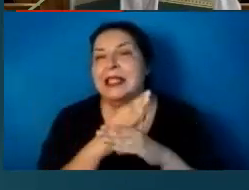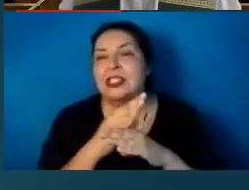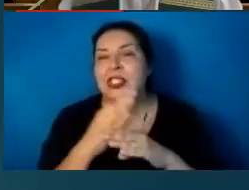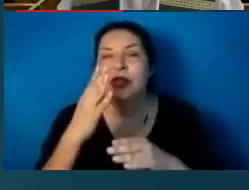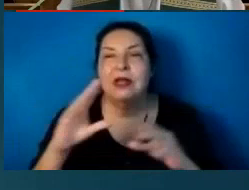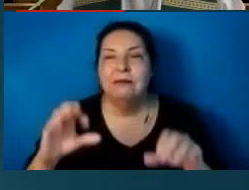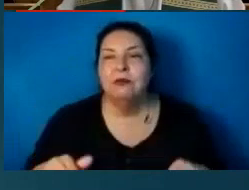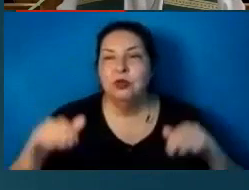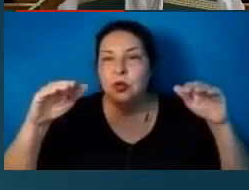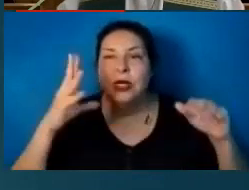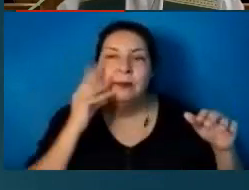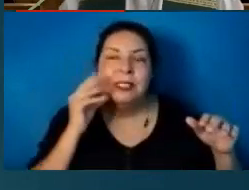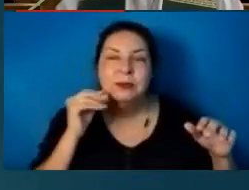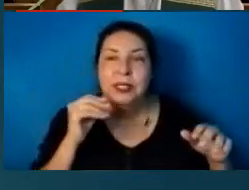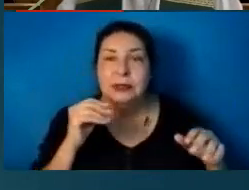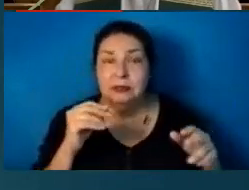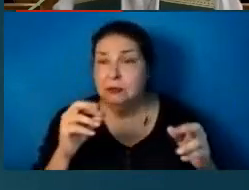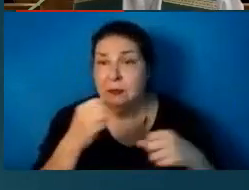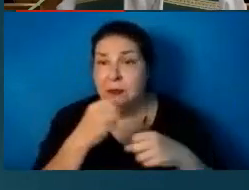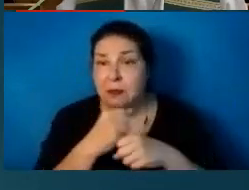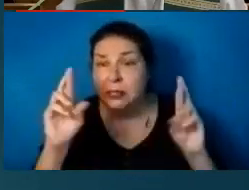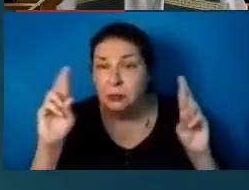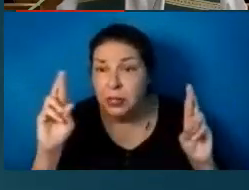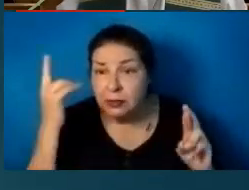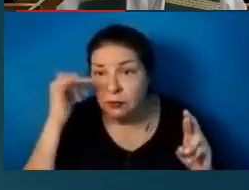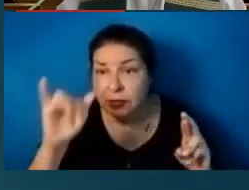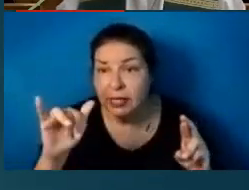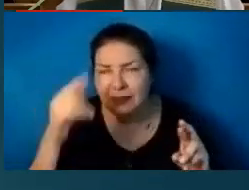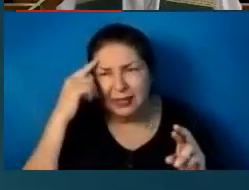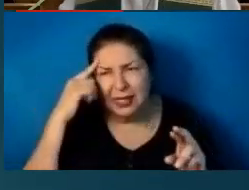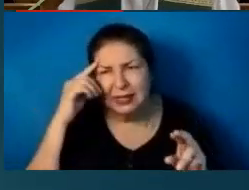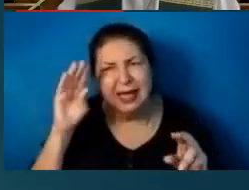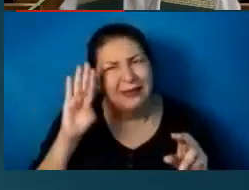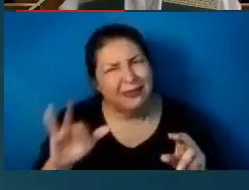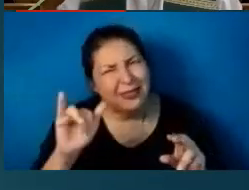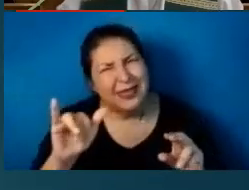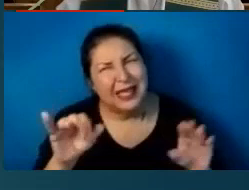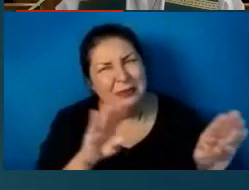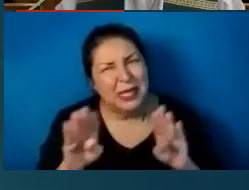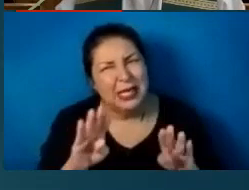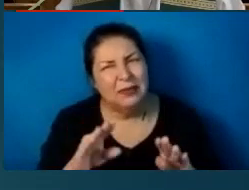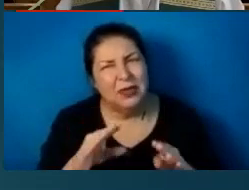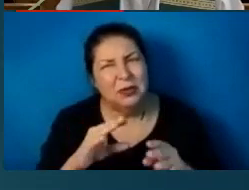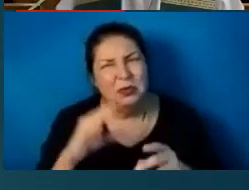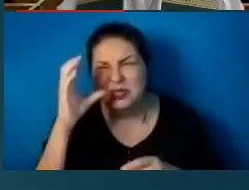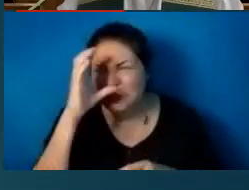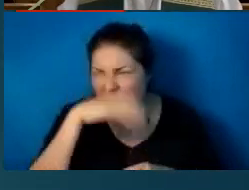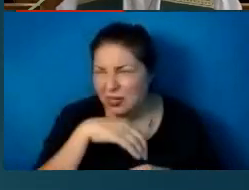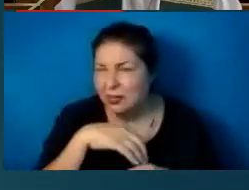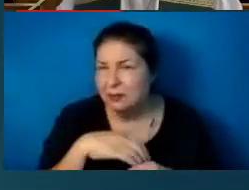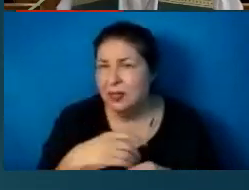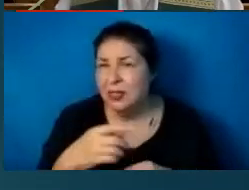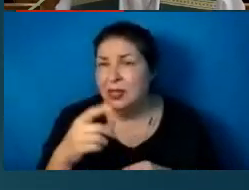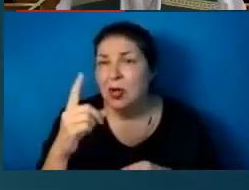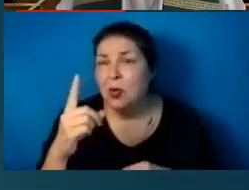had prepared them for that, and they thought this behavior was bizarre. One of them came up to her